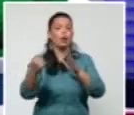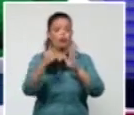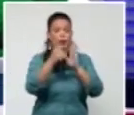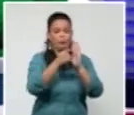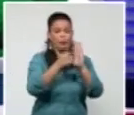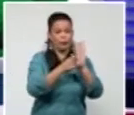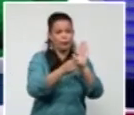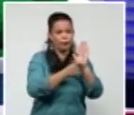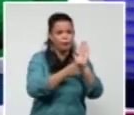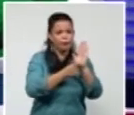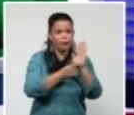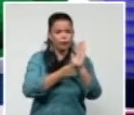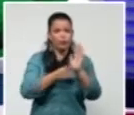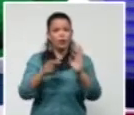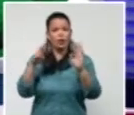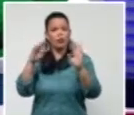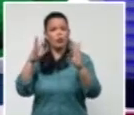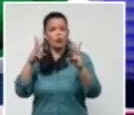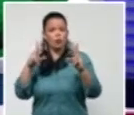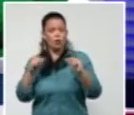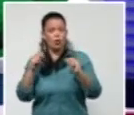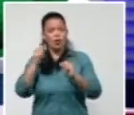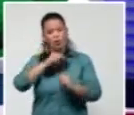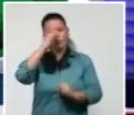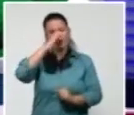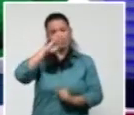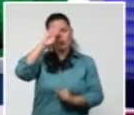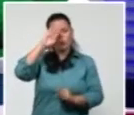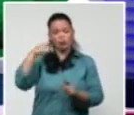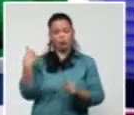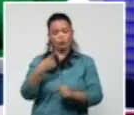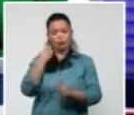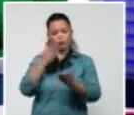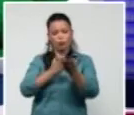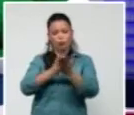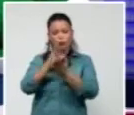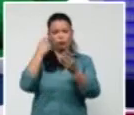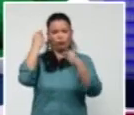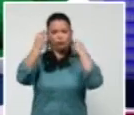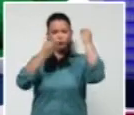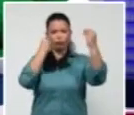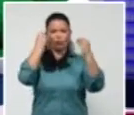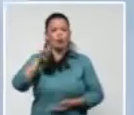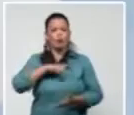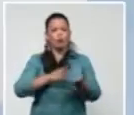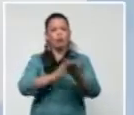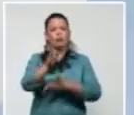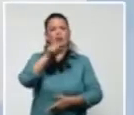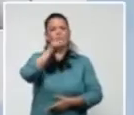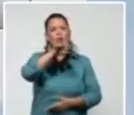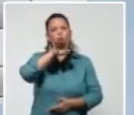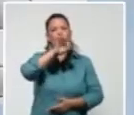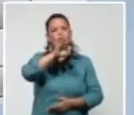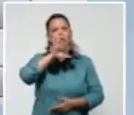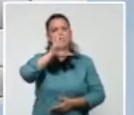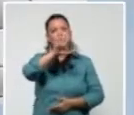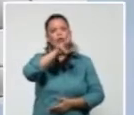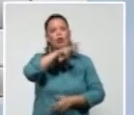yesterday, COVID-19 continues to be present in the same 185 countries.